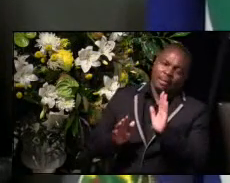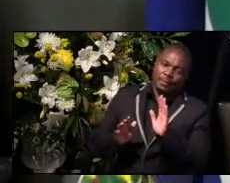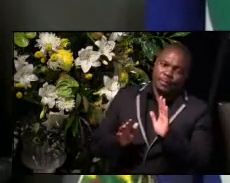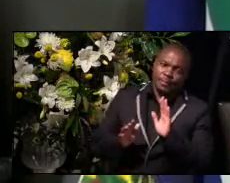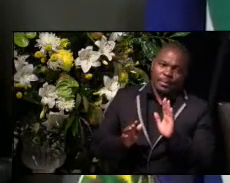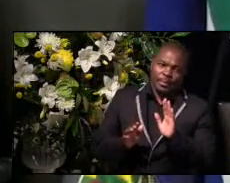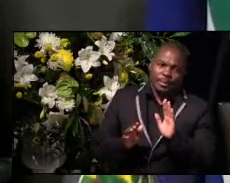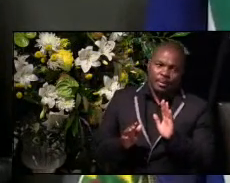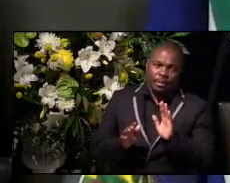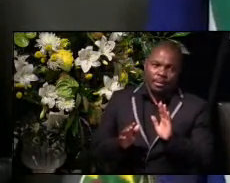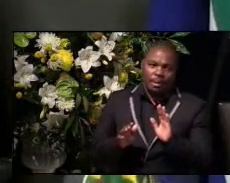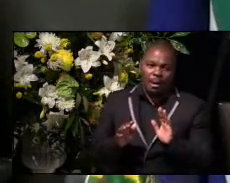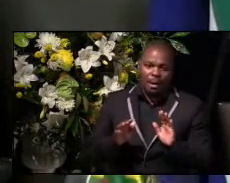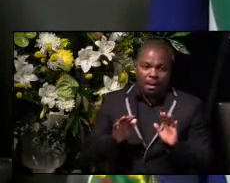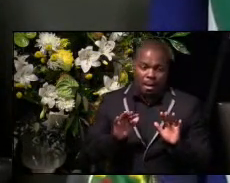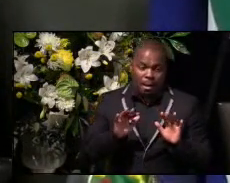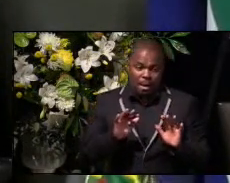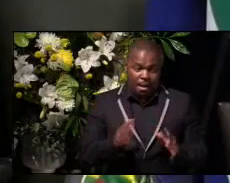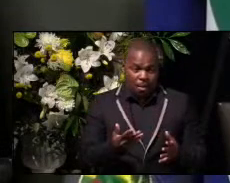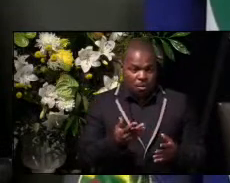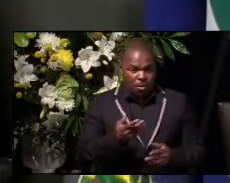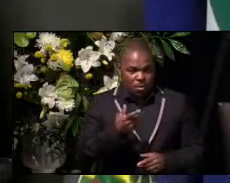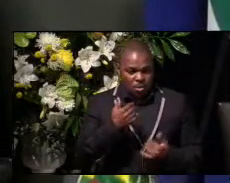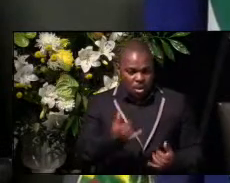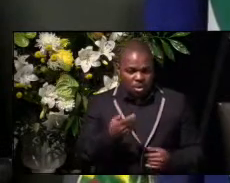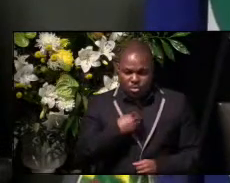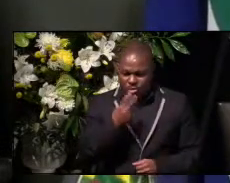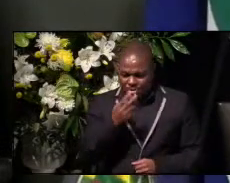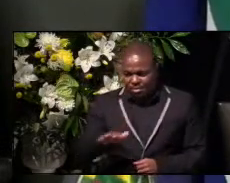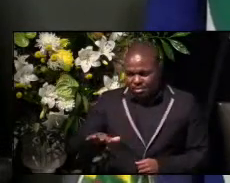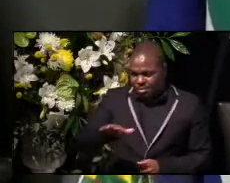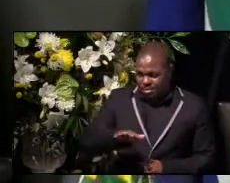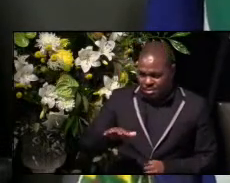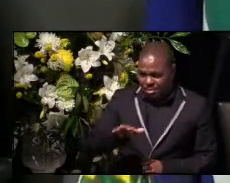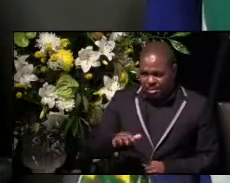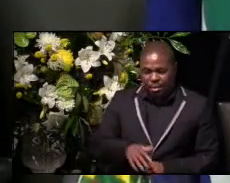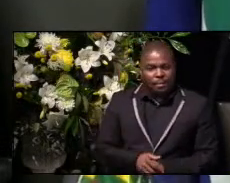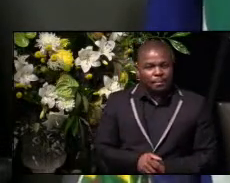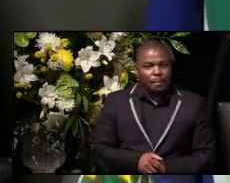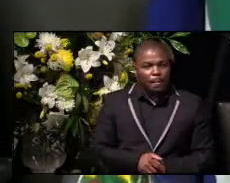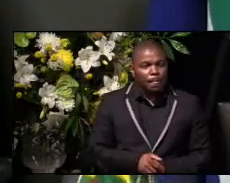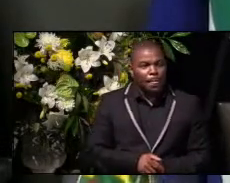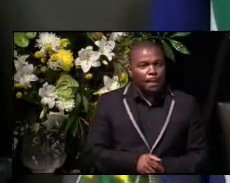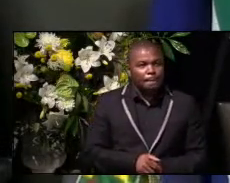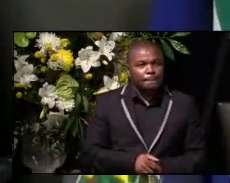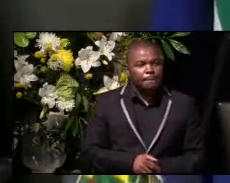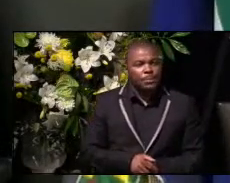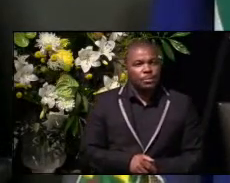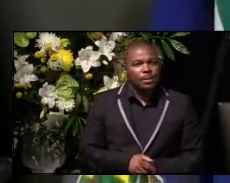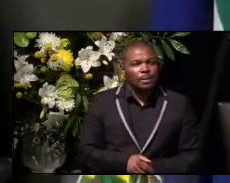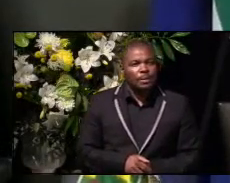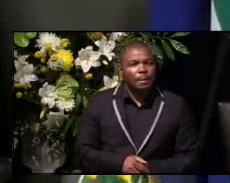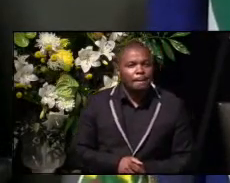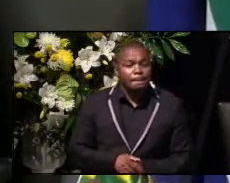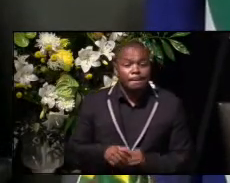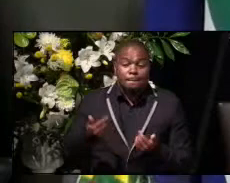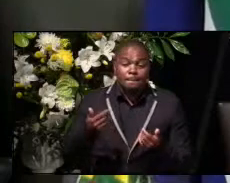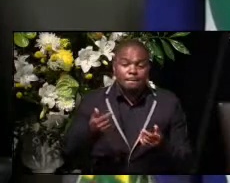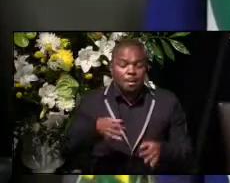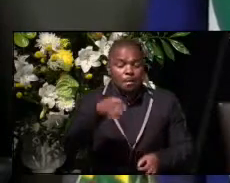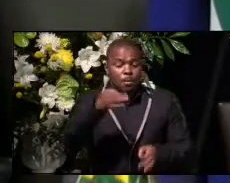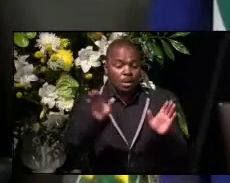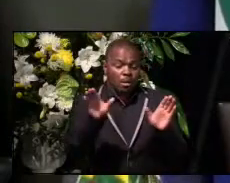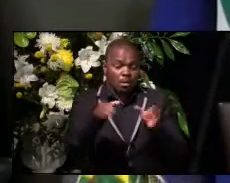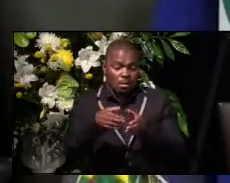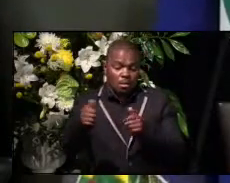of the the way of finding a situation or a way out of the current situations coalitions